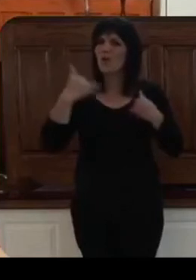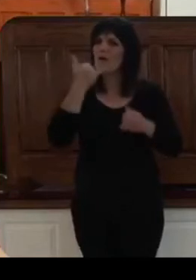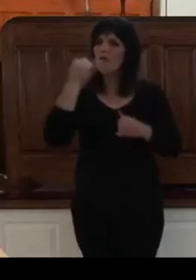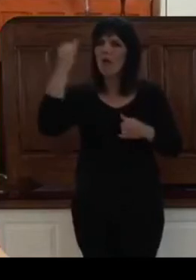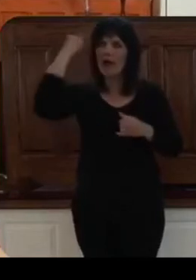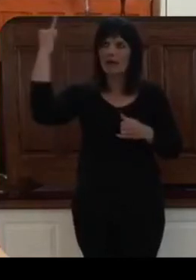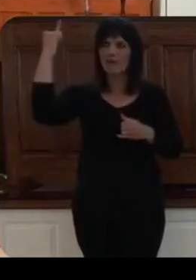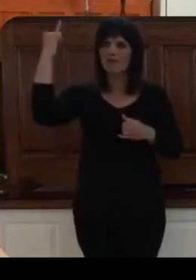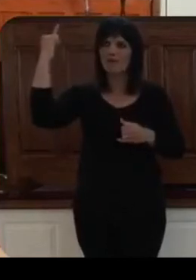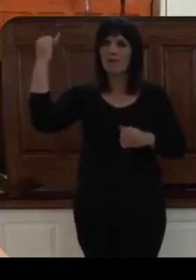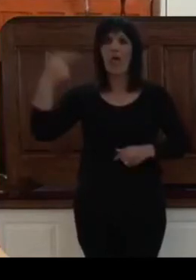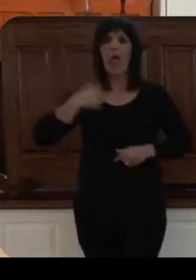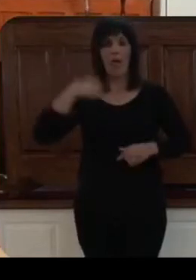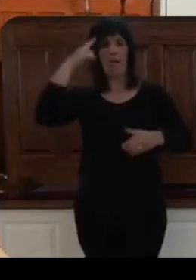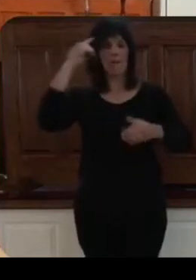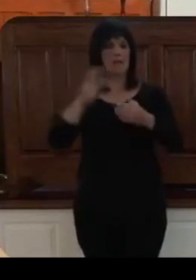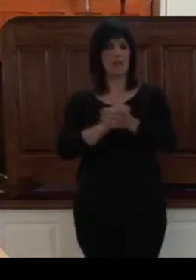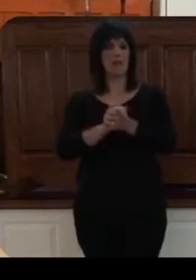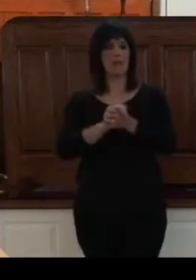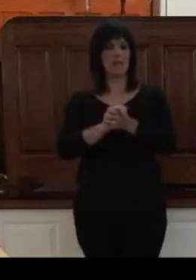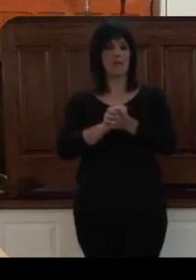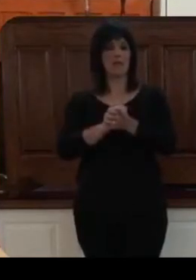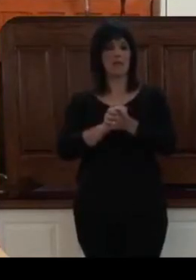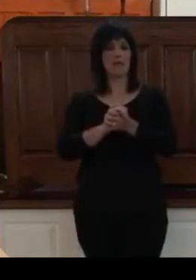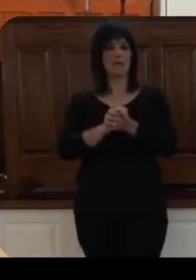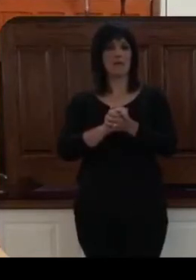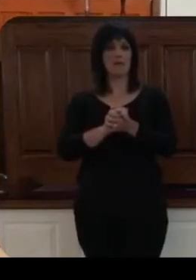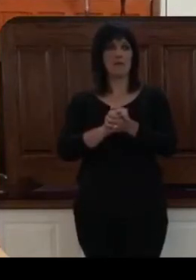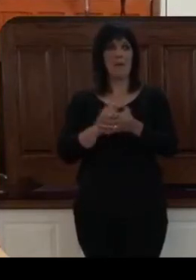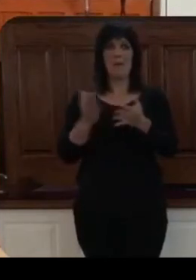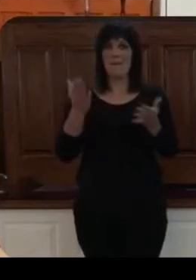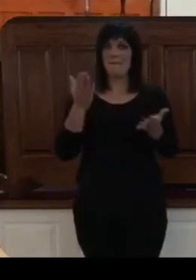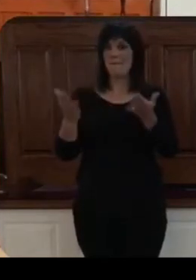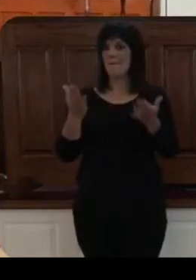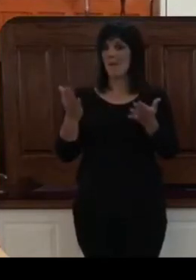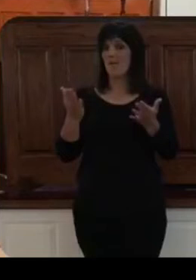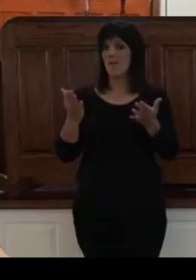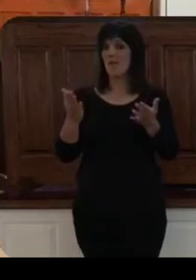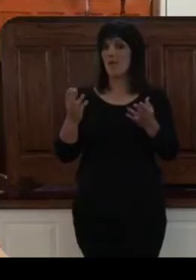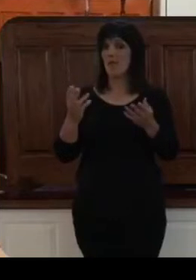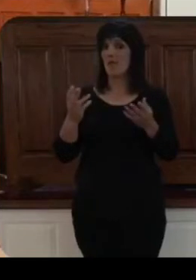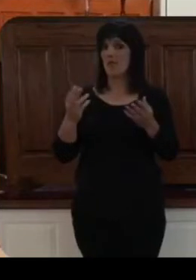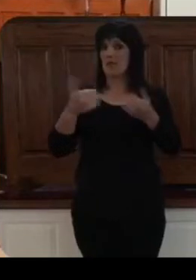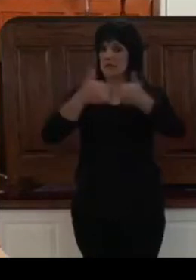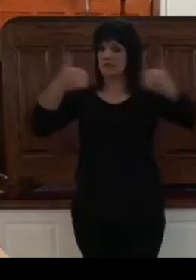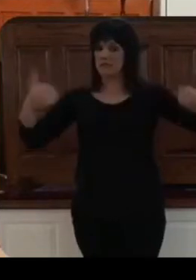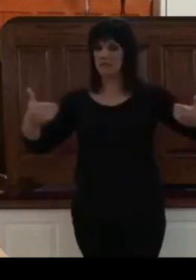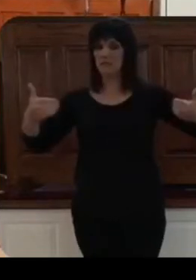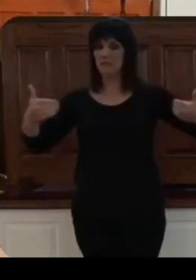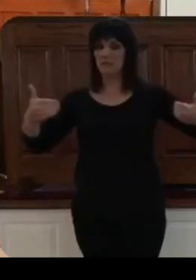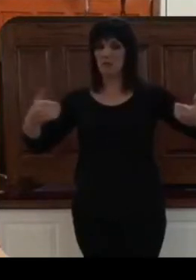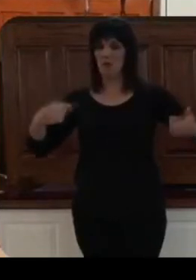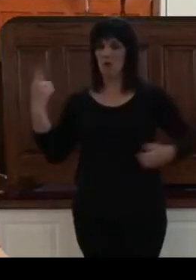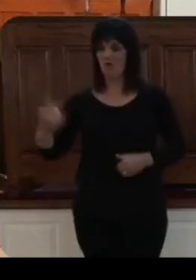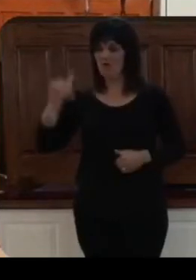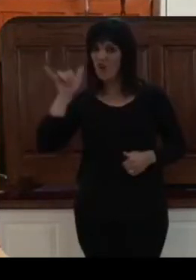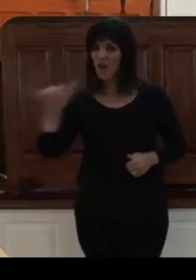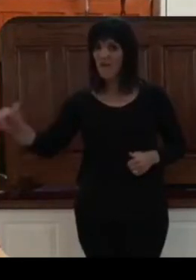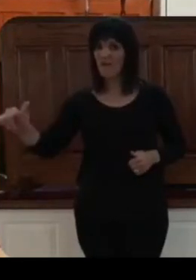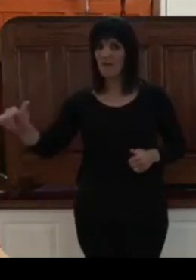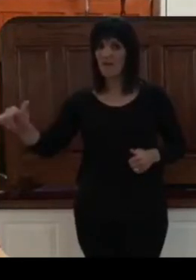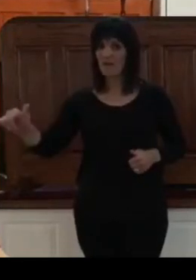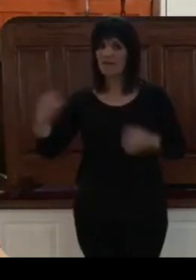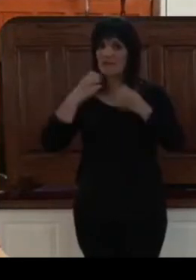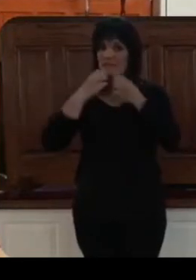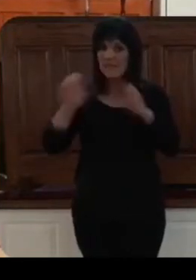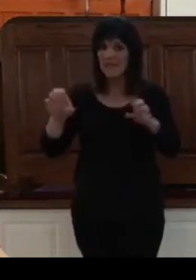highly possible that this effort to keep us apart indefinitely is an effort of our enemy. This effort to keep